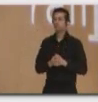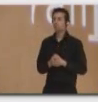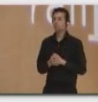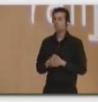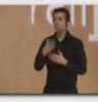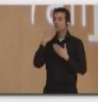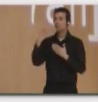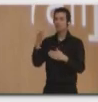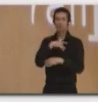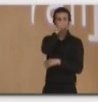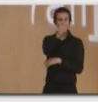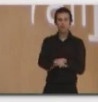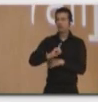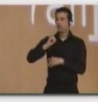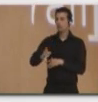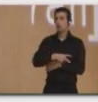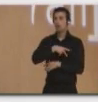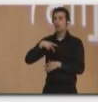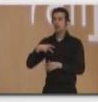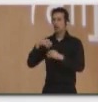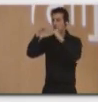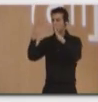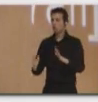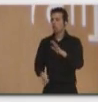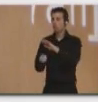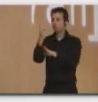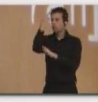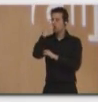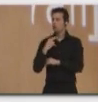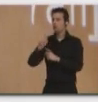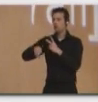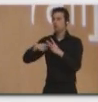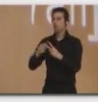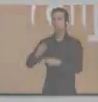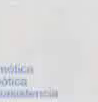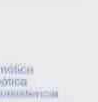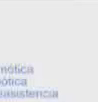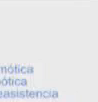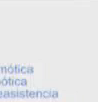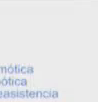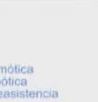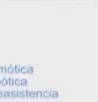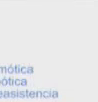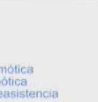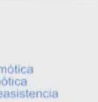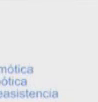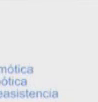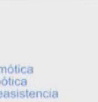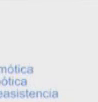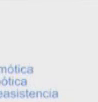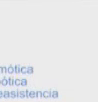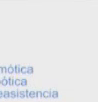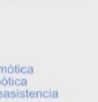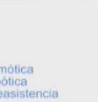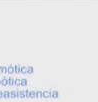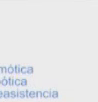I would like to also thank the Director General of the ONCE Foundation and the Executive Vice President Alberto Duran,